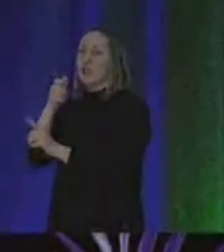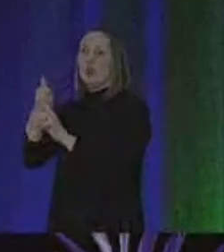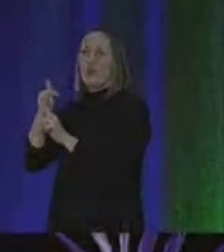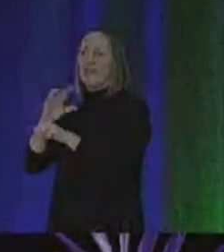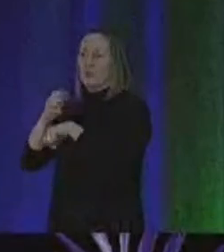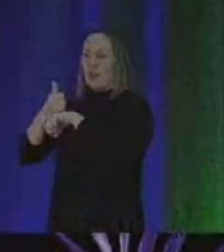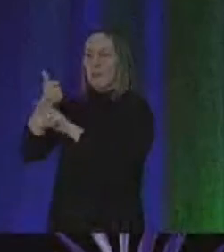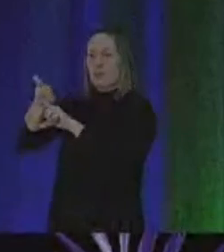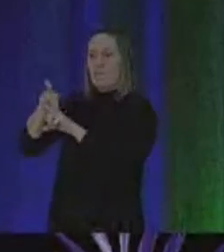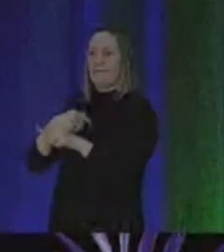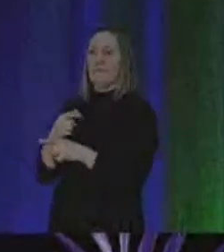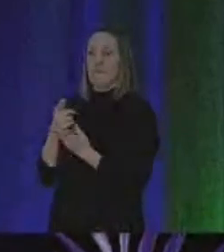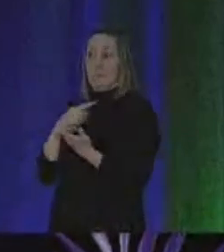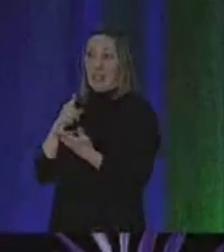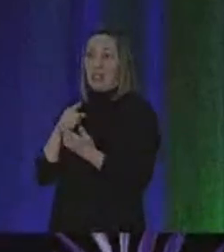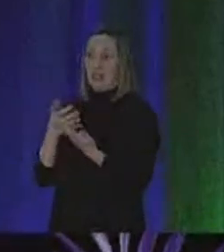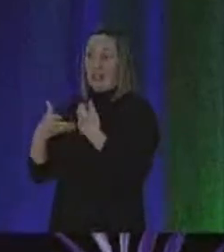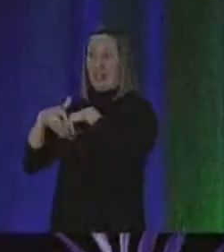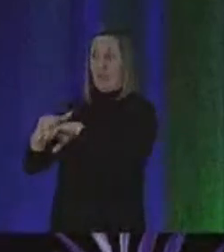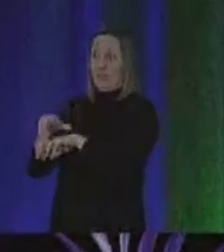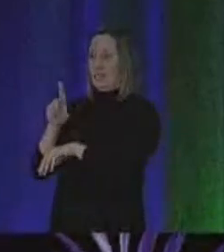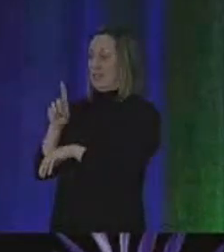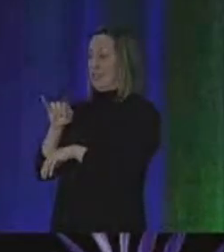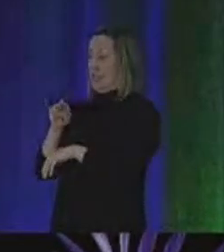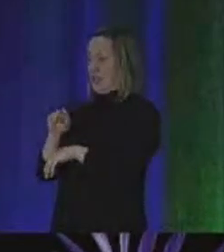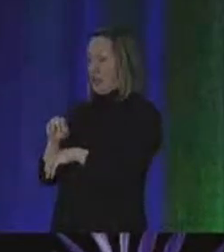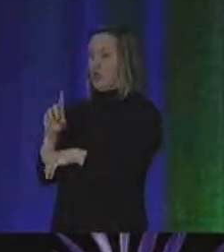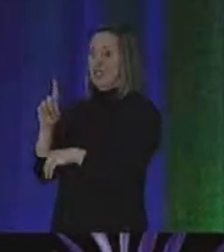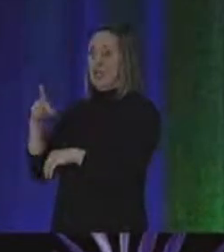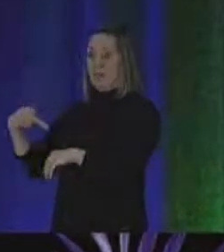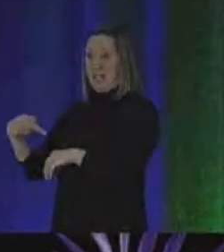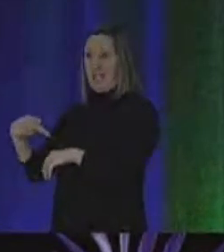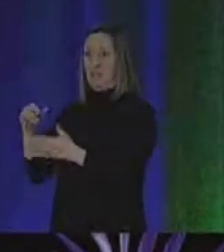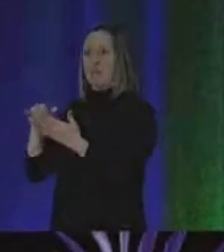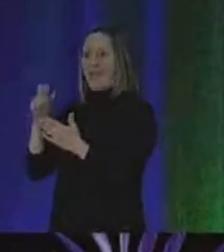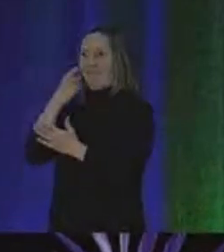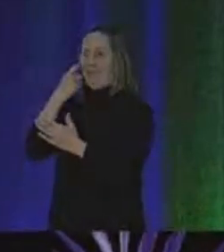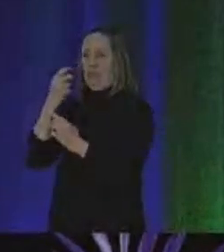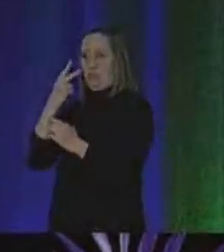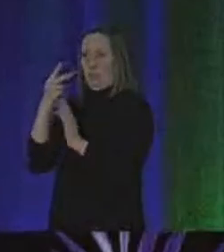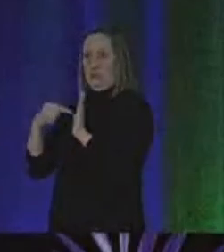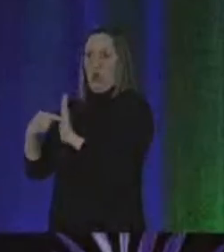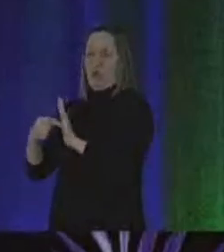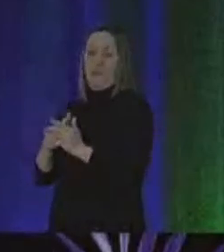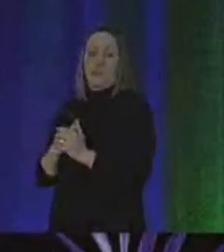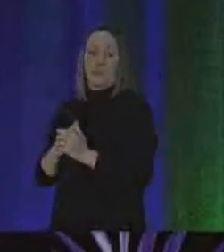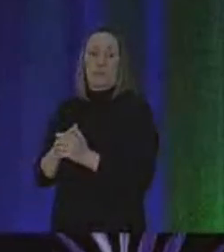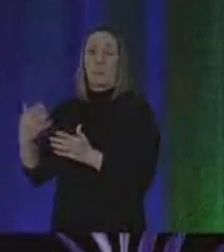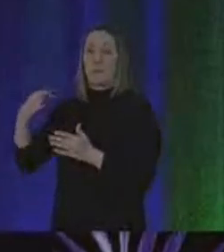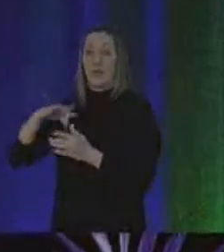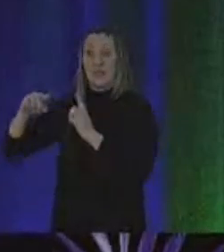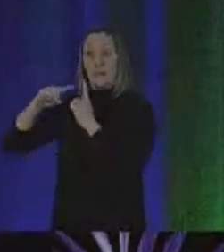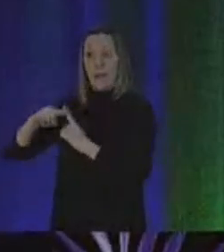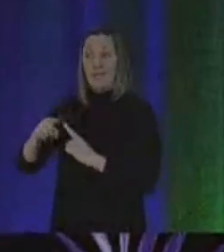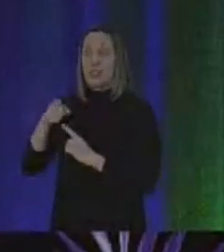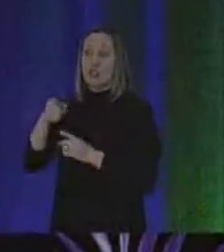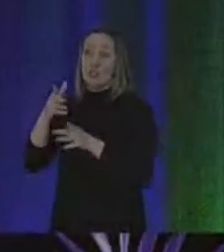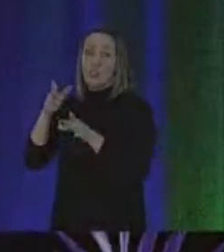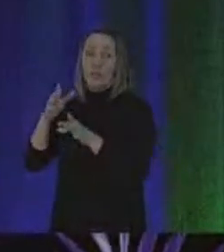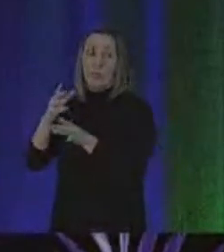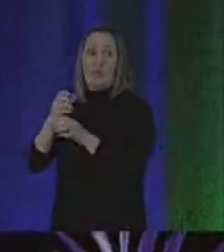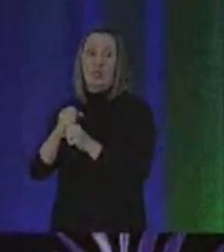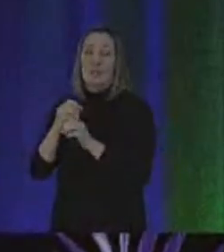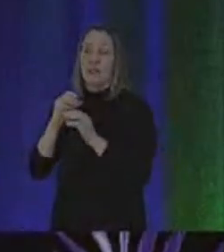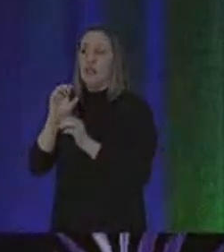yourself. It actually also integrates with DynamoDB, the database that we just saw. And the benefit of that is that you get